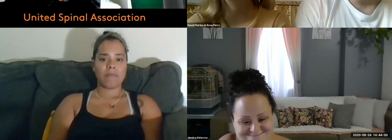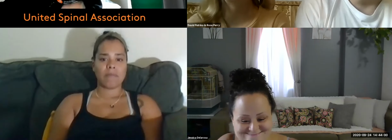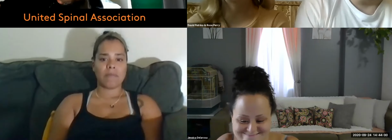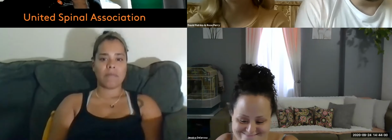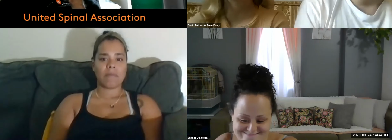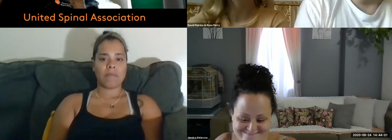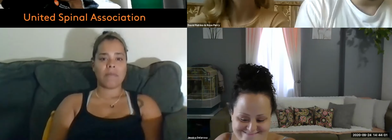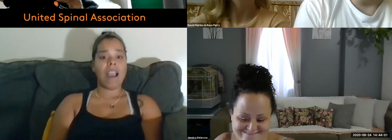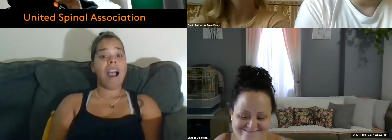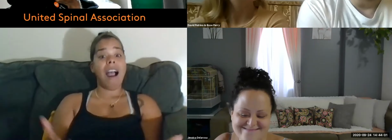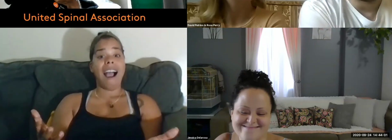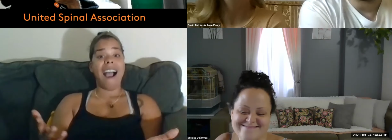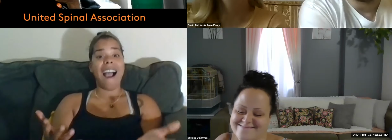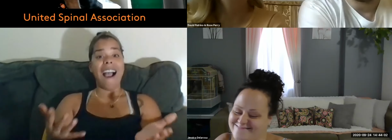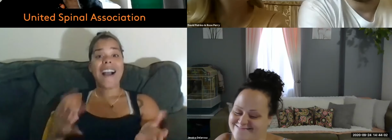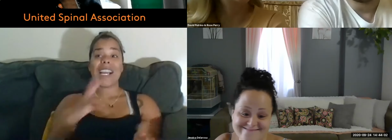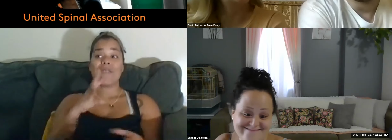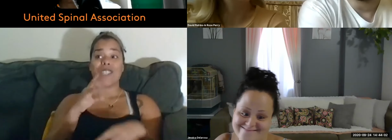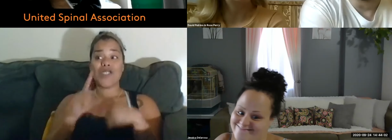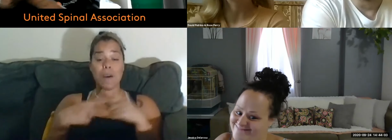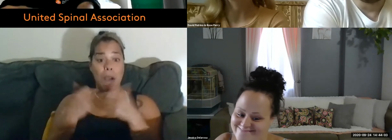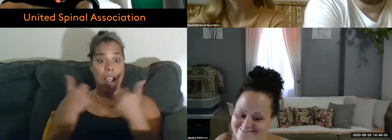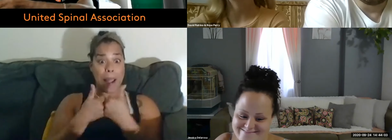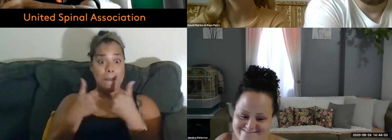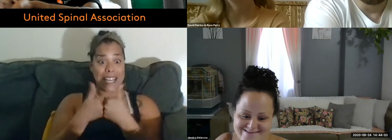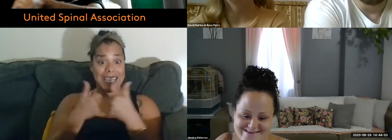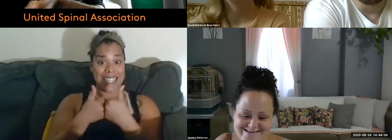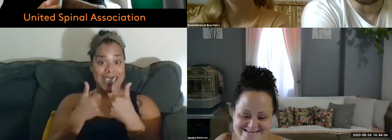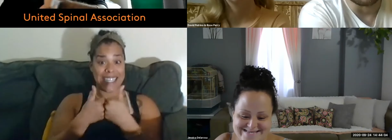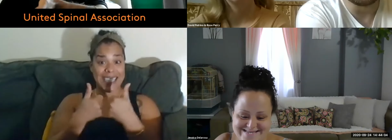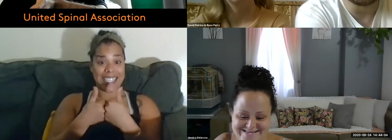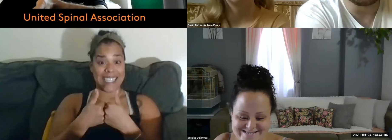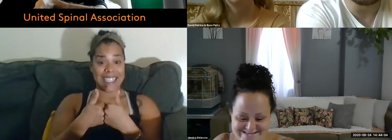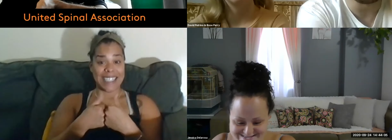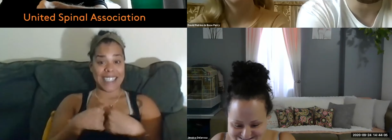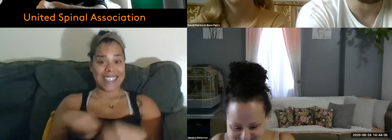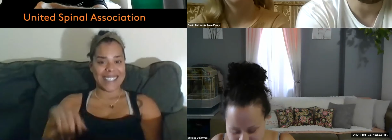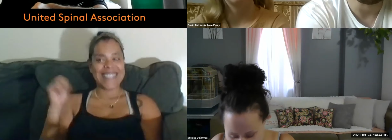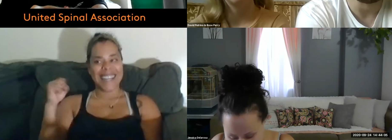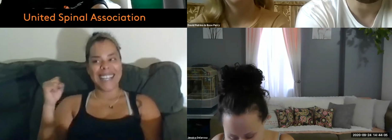how Yeah. you was gonna do that. Well, I was gonna say,